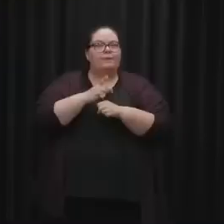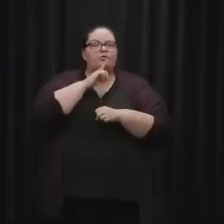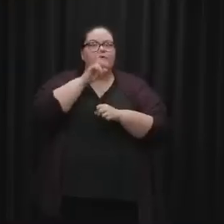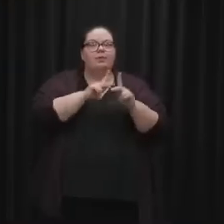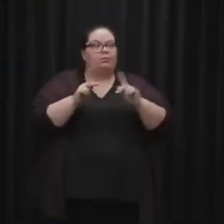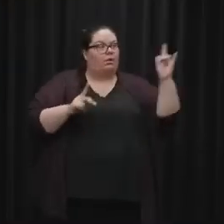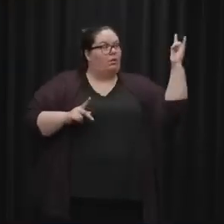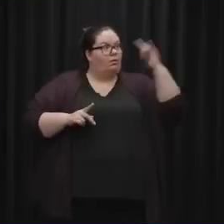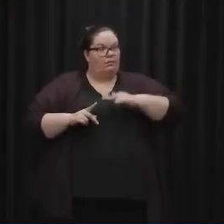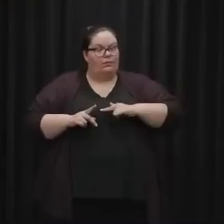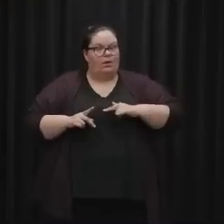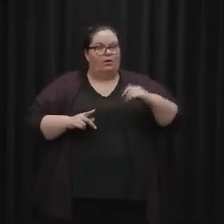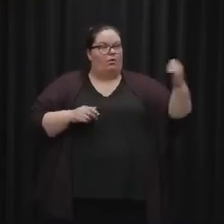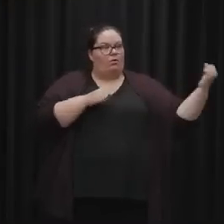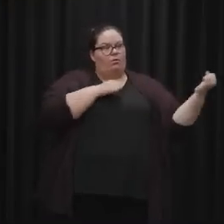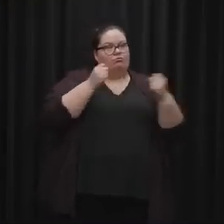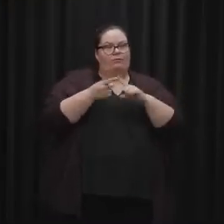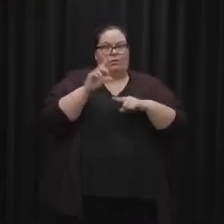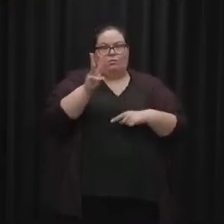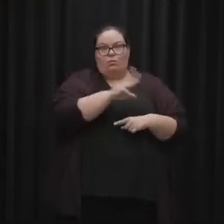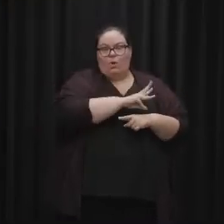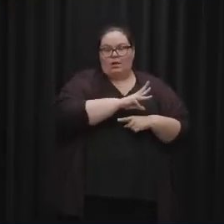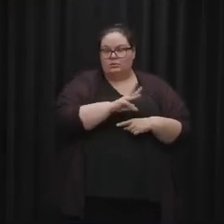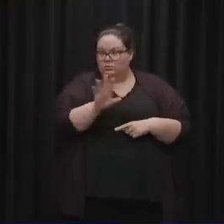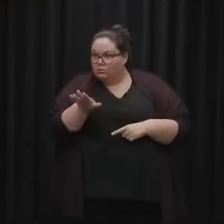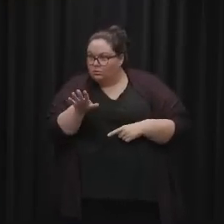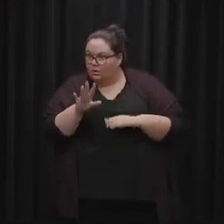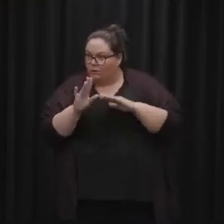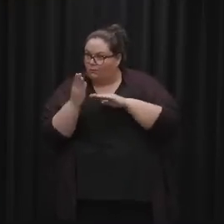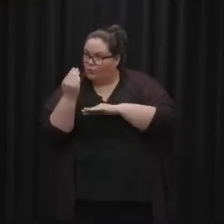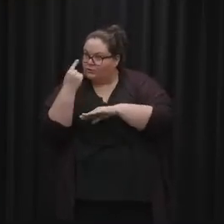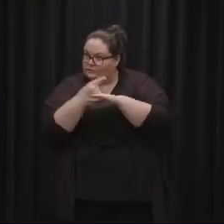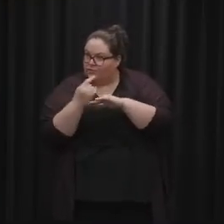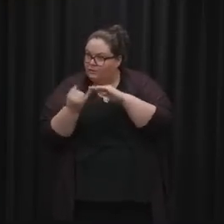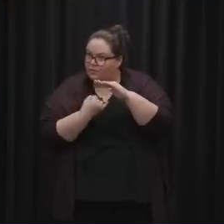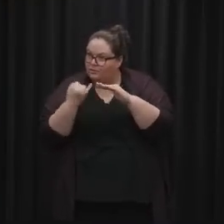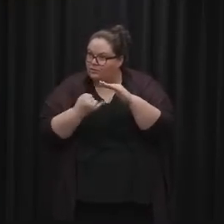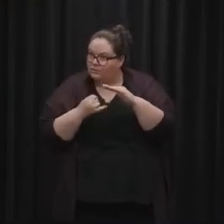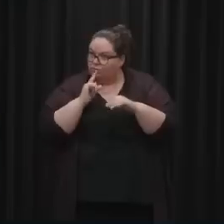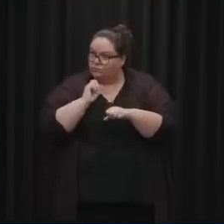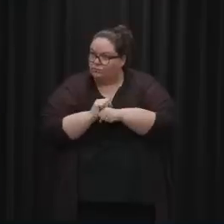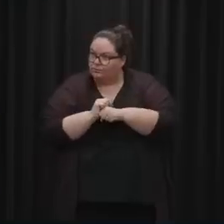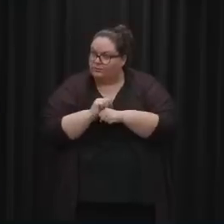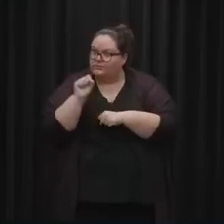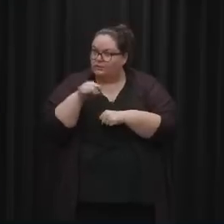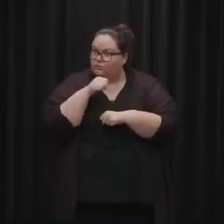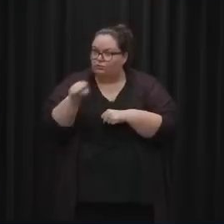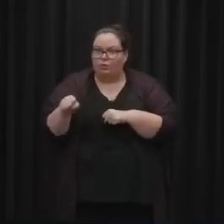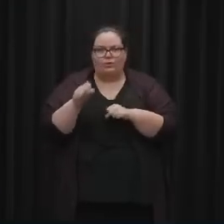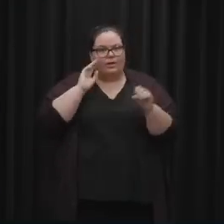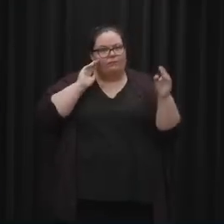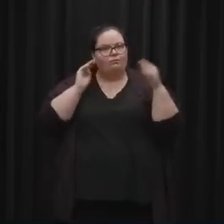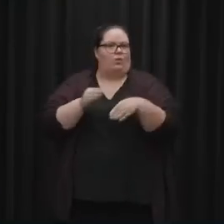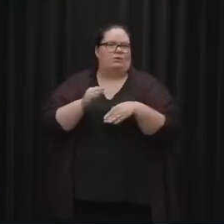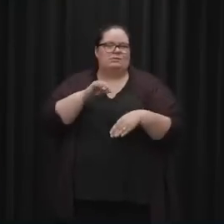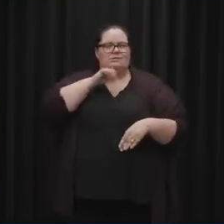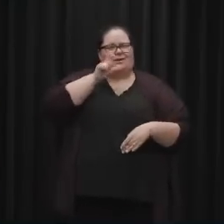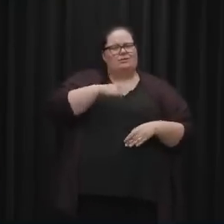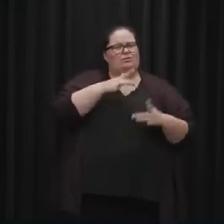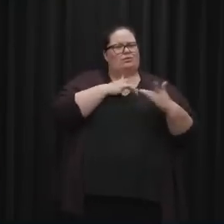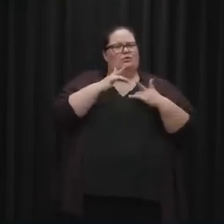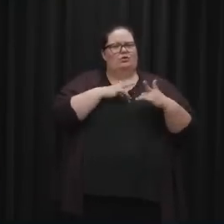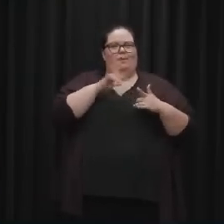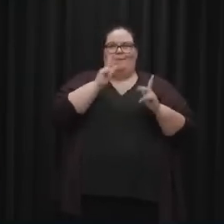with guidelines like 14-day self-isolation, gatherings, and business operations. It